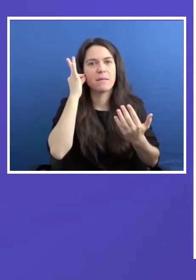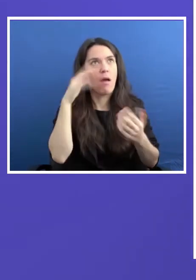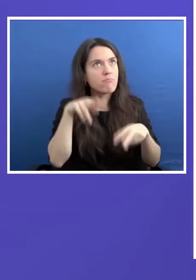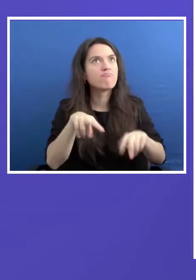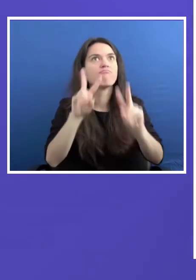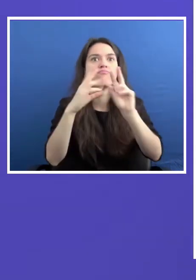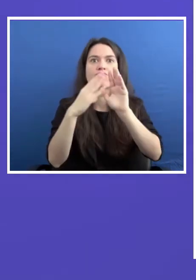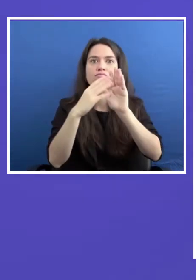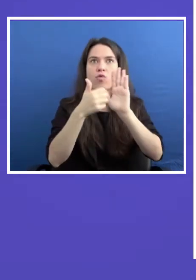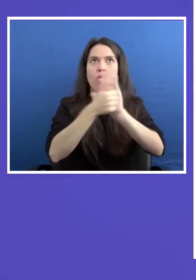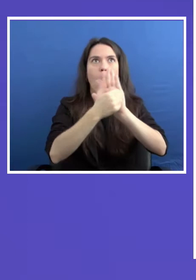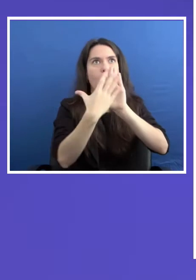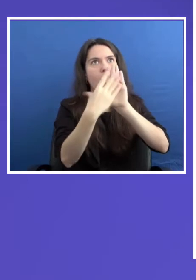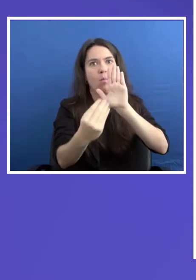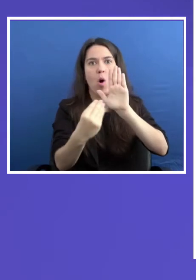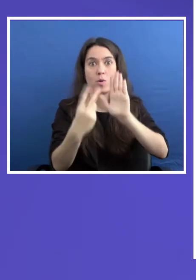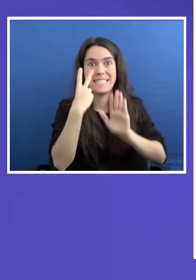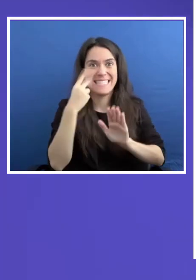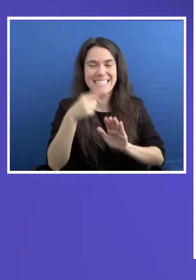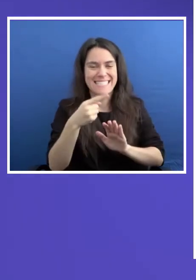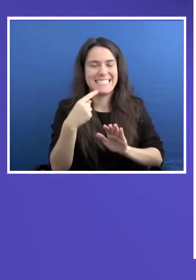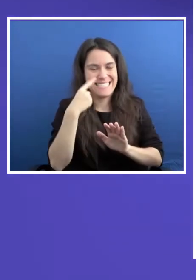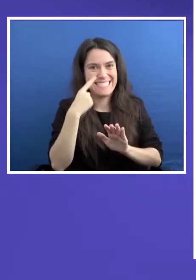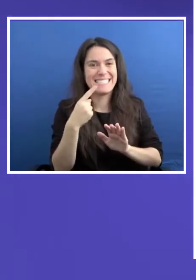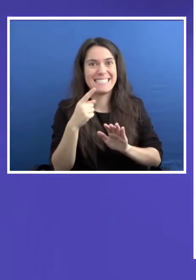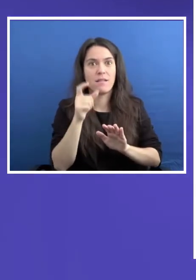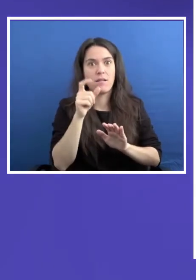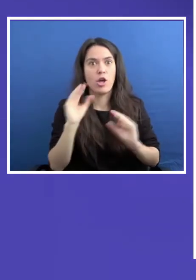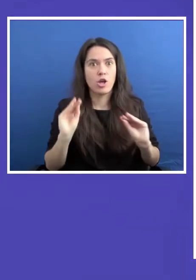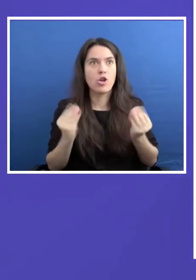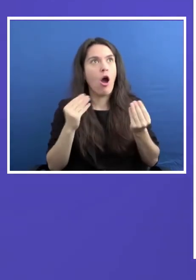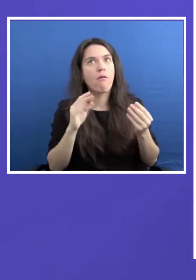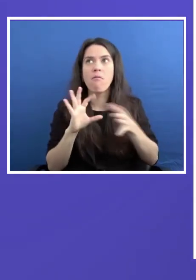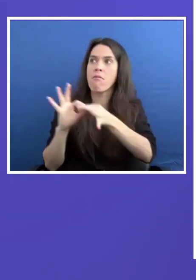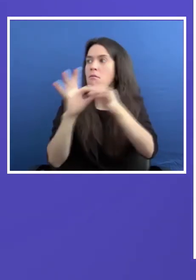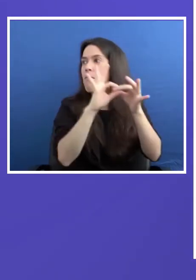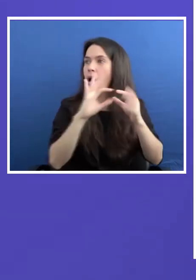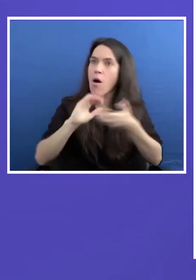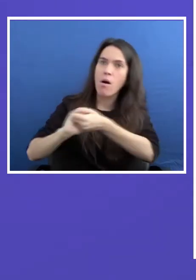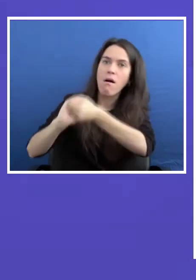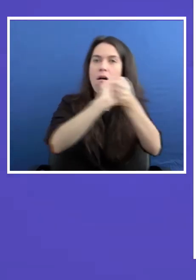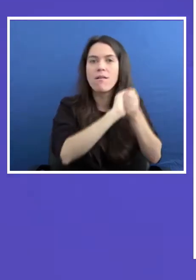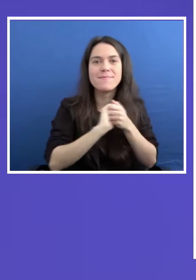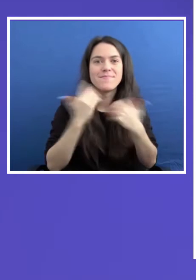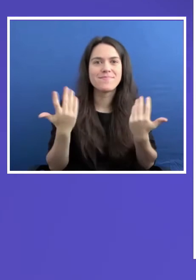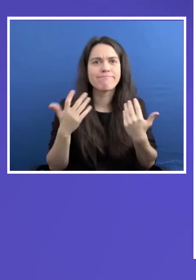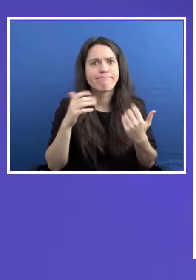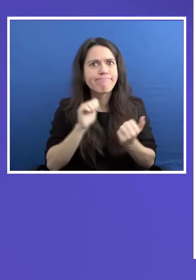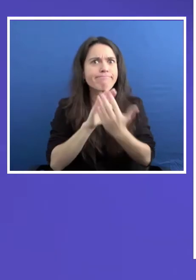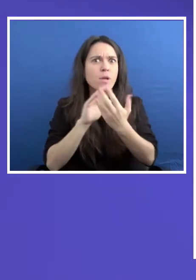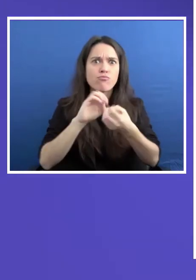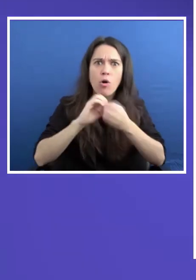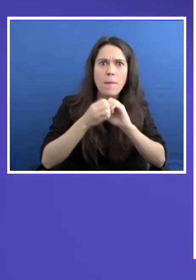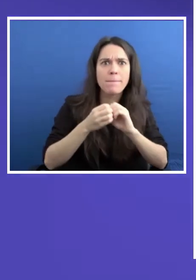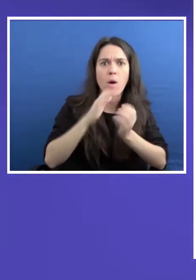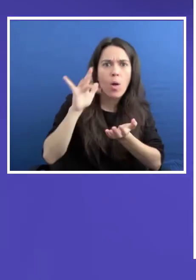and having young women and women which cooperate with each other to address this problem in local, regional, and